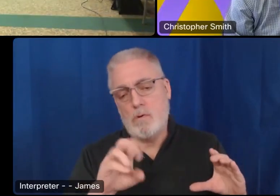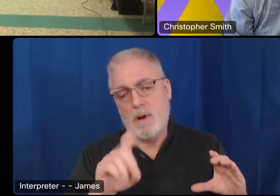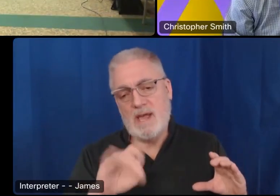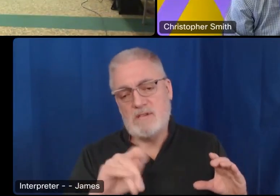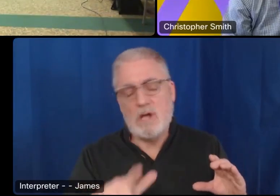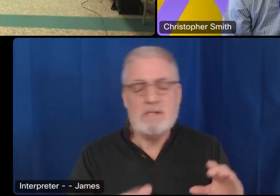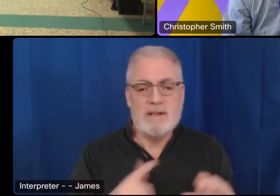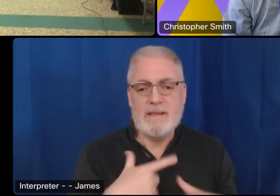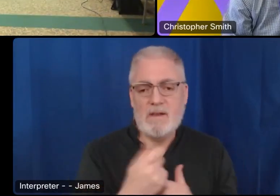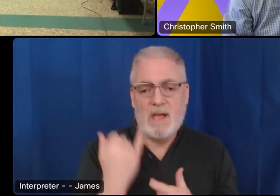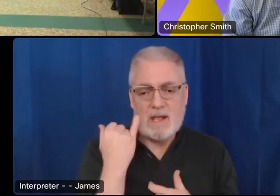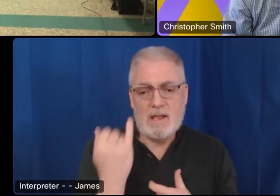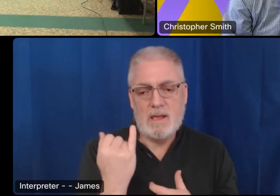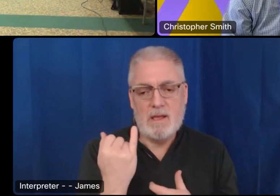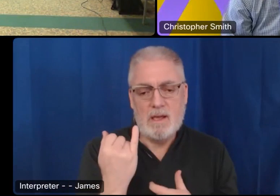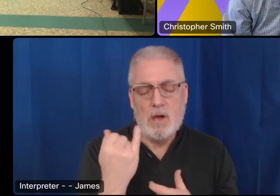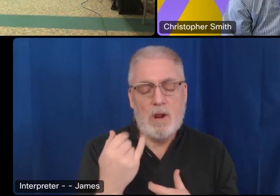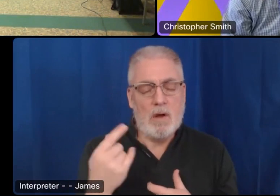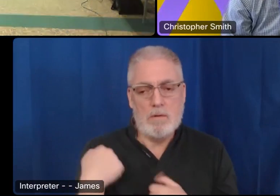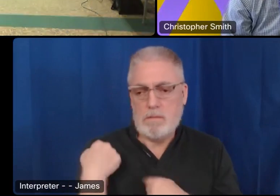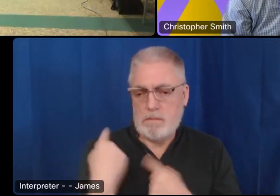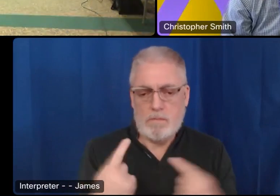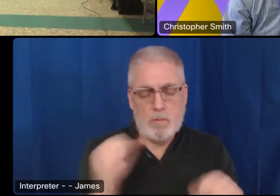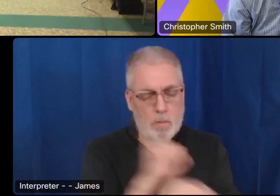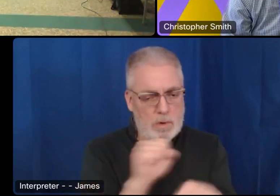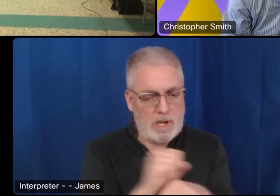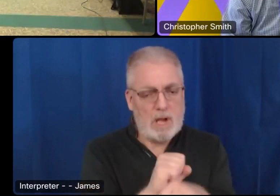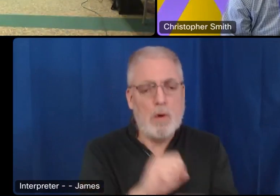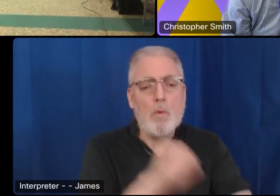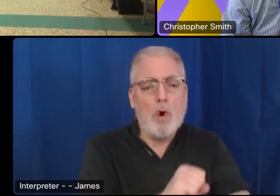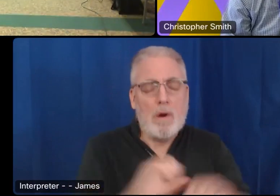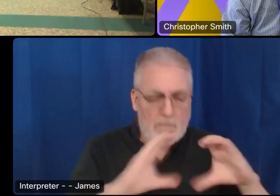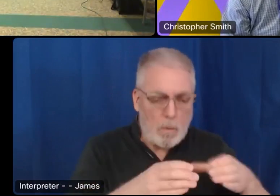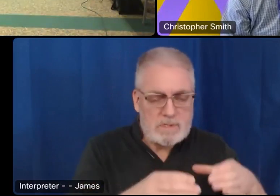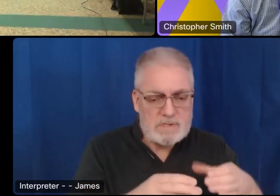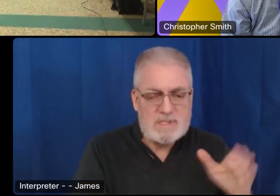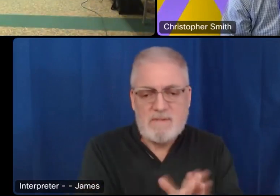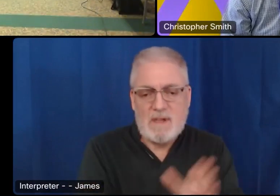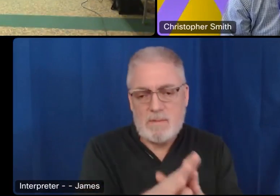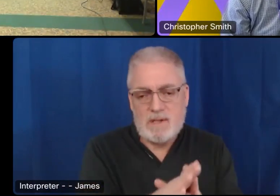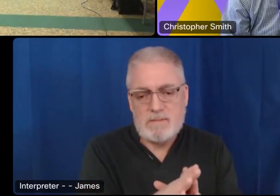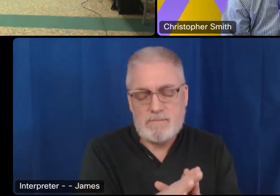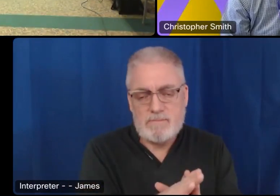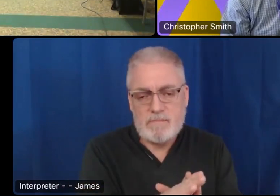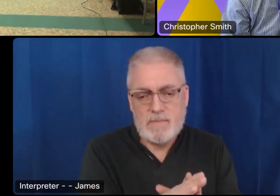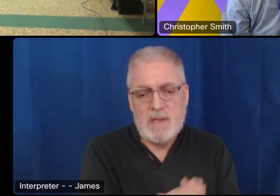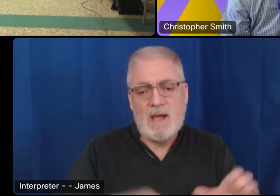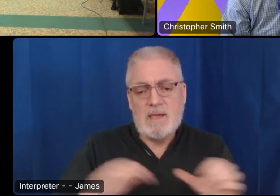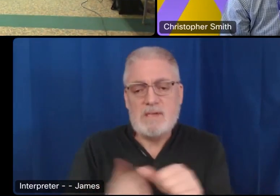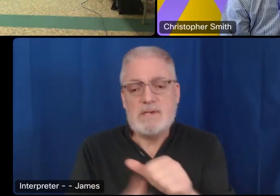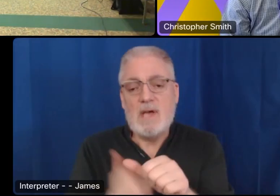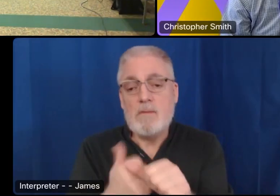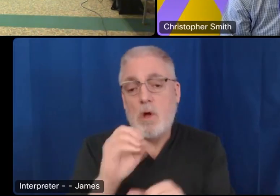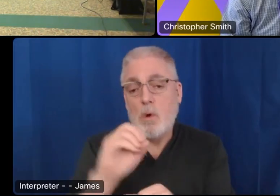we've been focusing on workforce development in a more robust way, catching up with OPWDD, who's